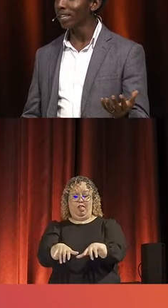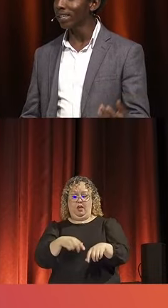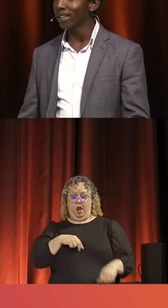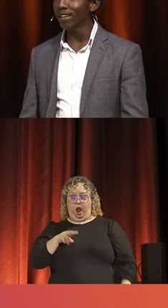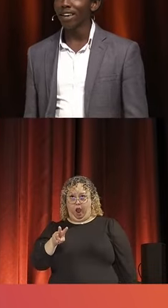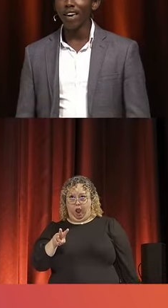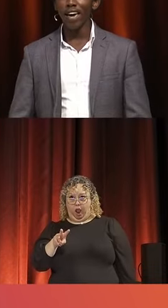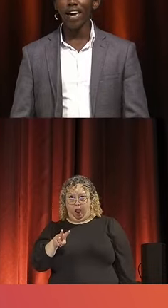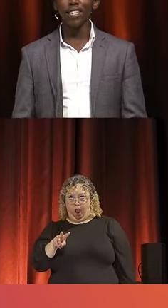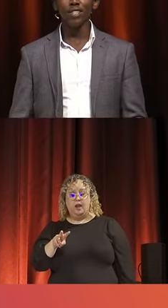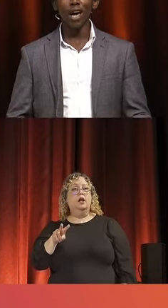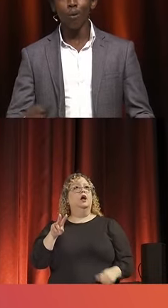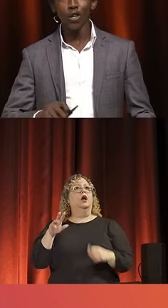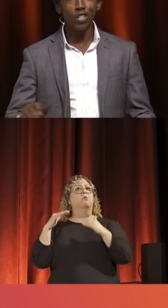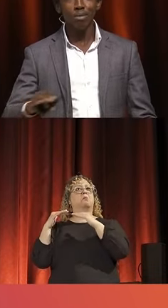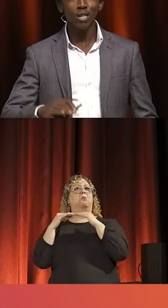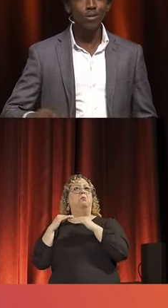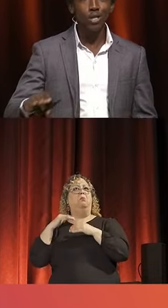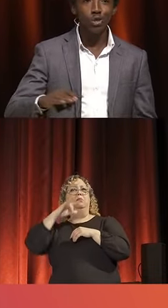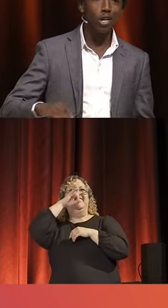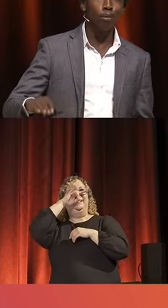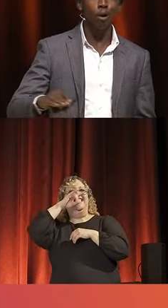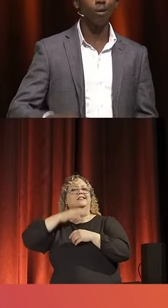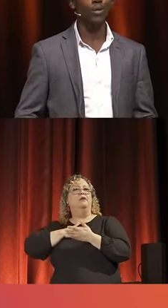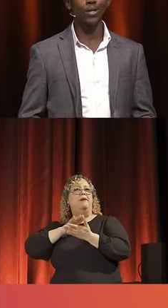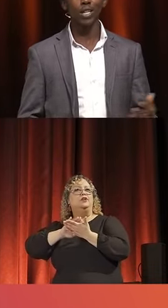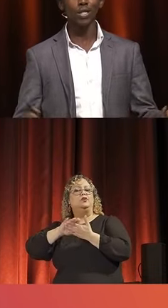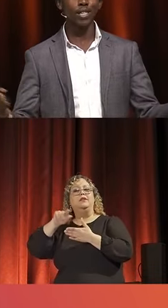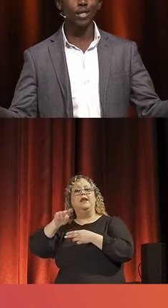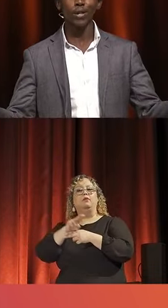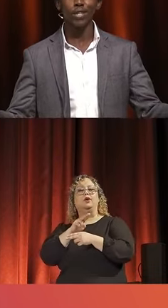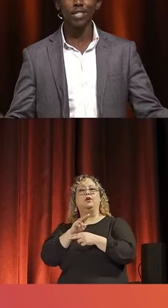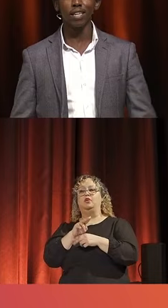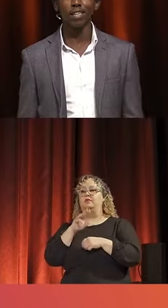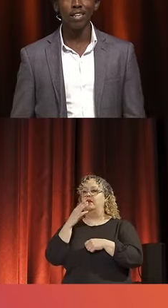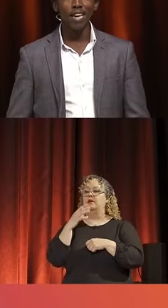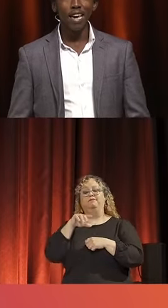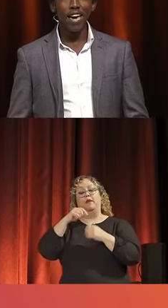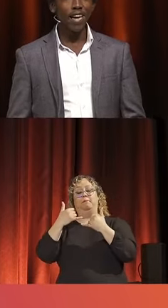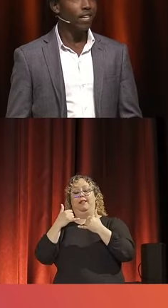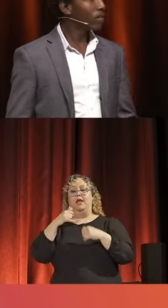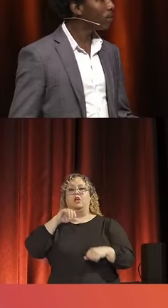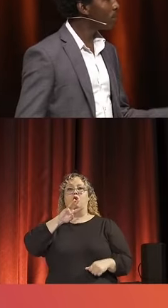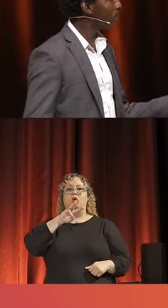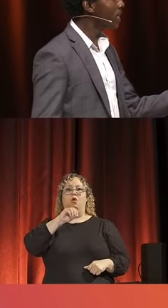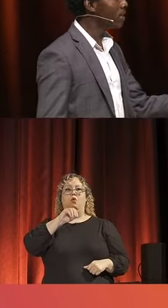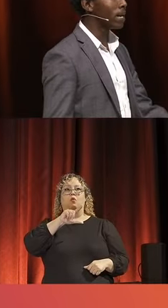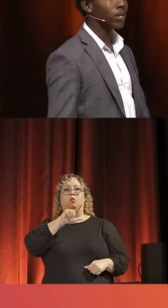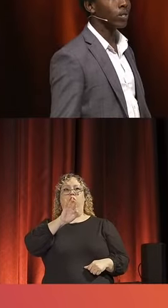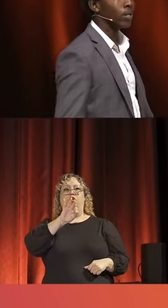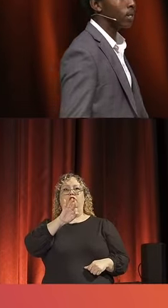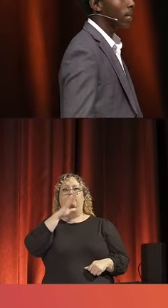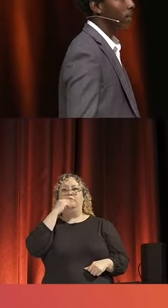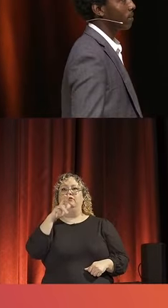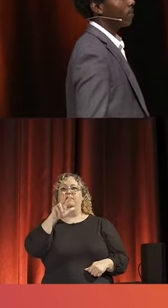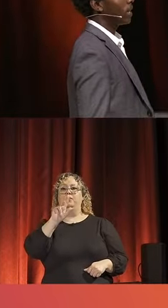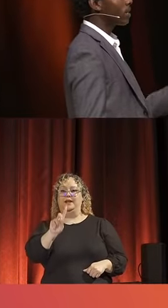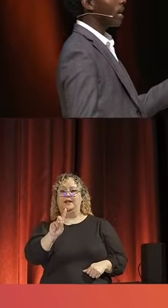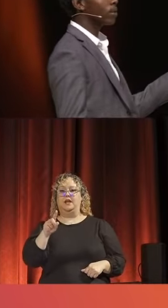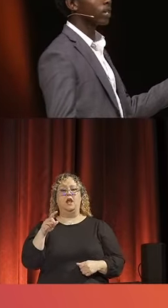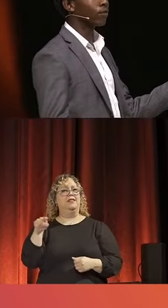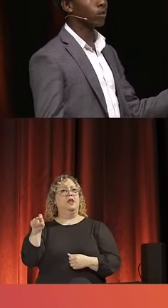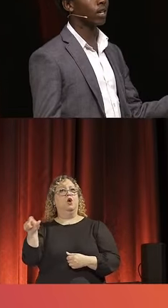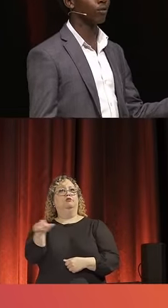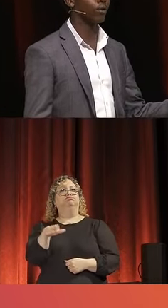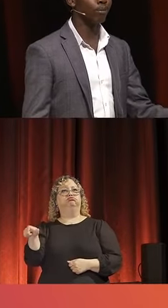3D, and I watched them use the trackball with such dexterity, and seeing messages like, it is